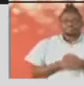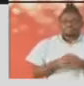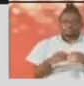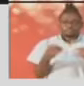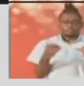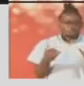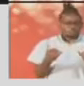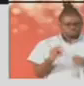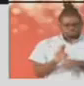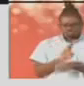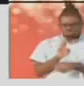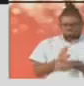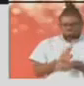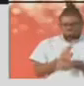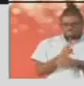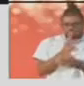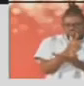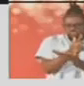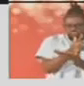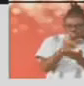data, Epi-weeks 5 to 7.